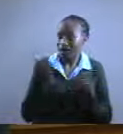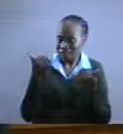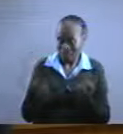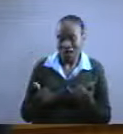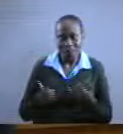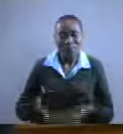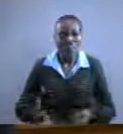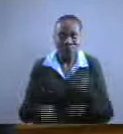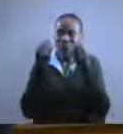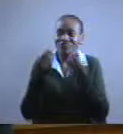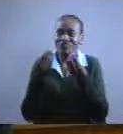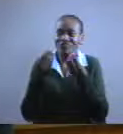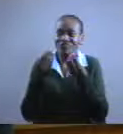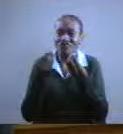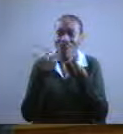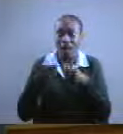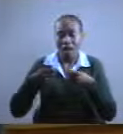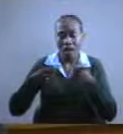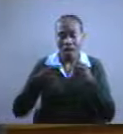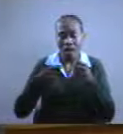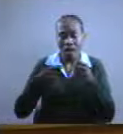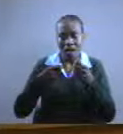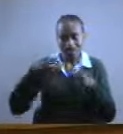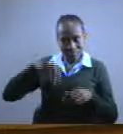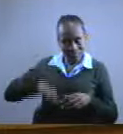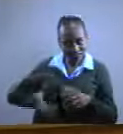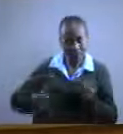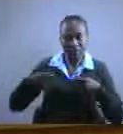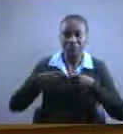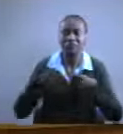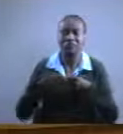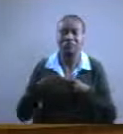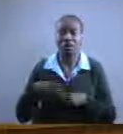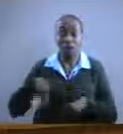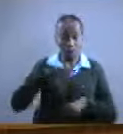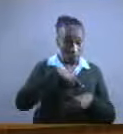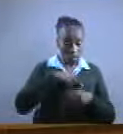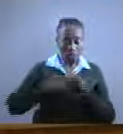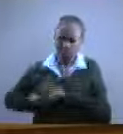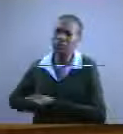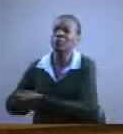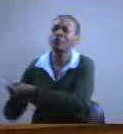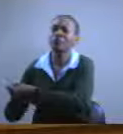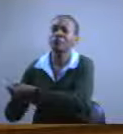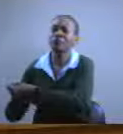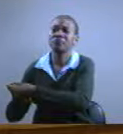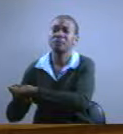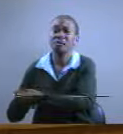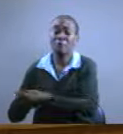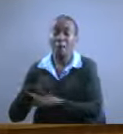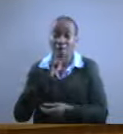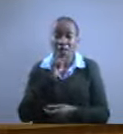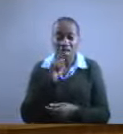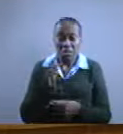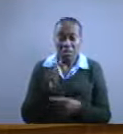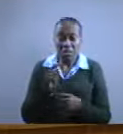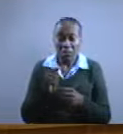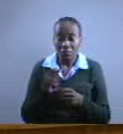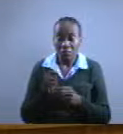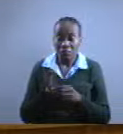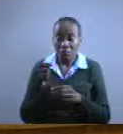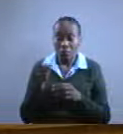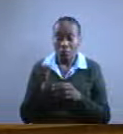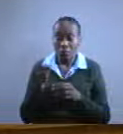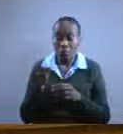wage subsidy. And we will be supporting the eventual introduction of it. Not because it's a silver bullet for unemployment, but because